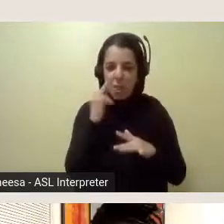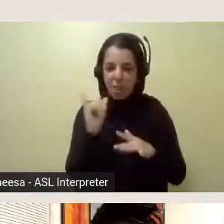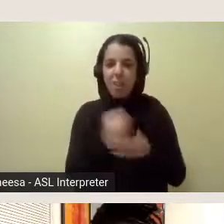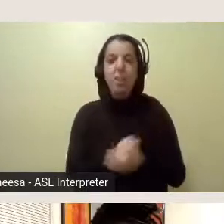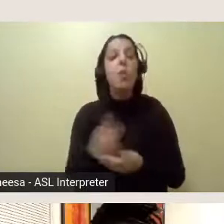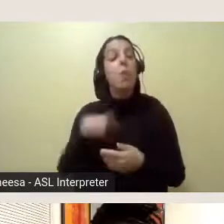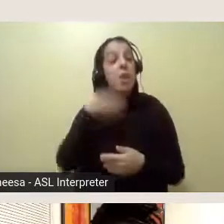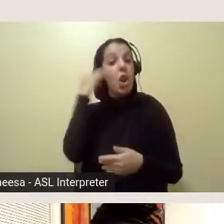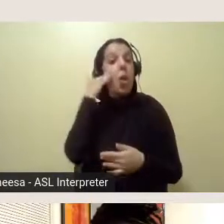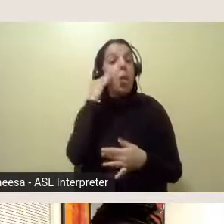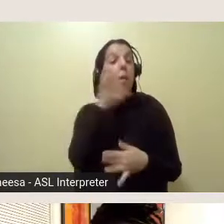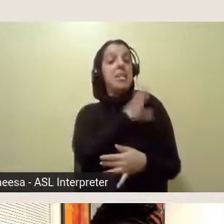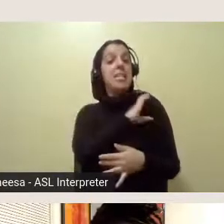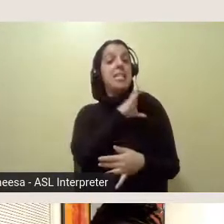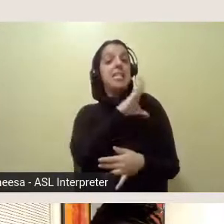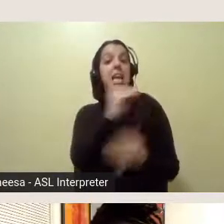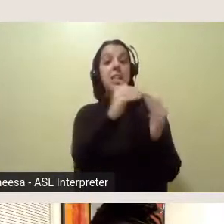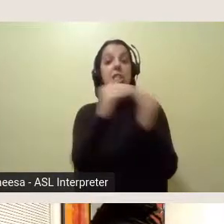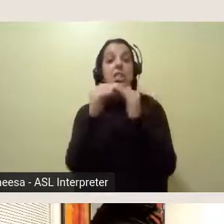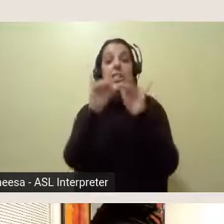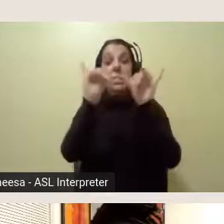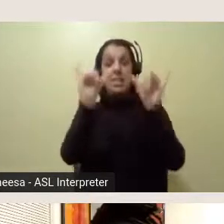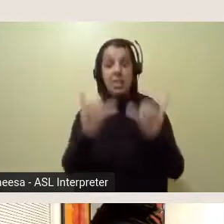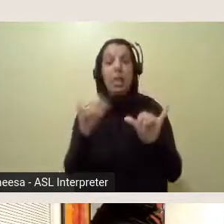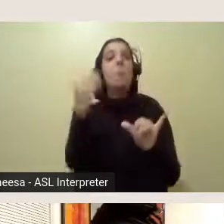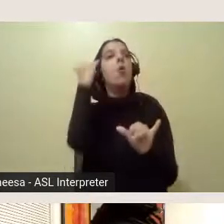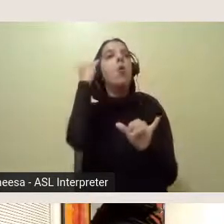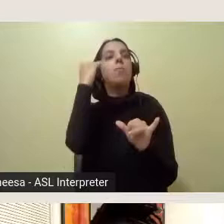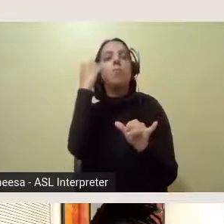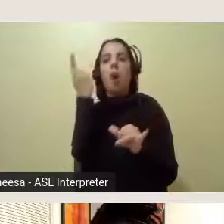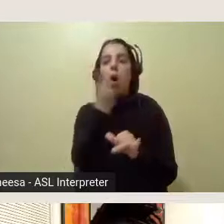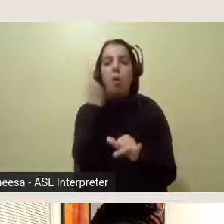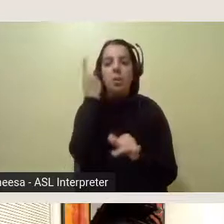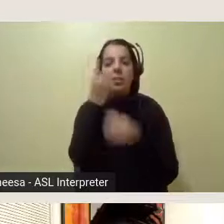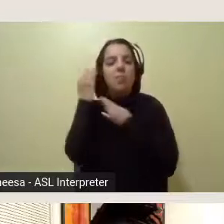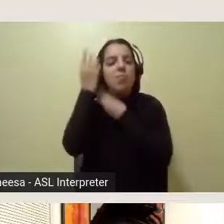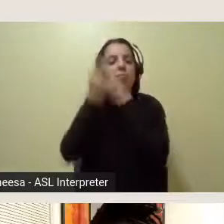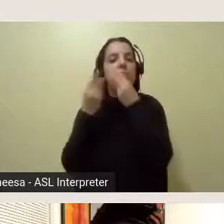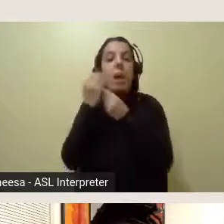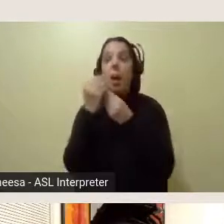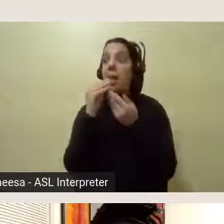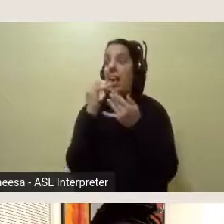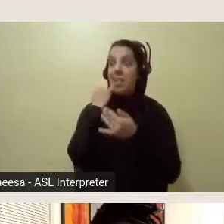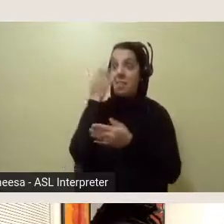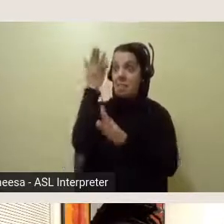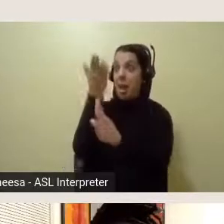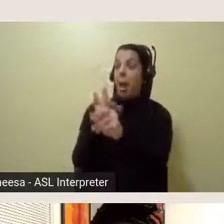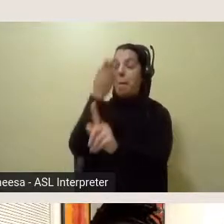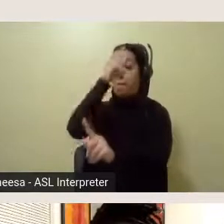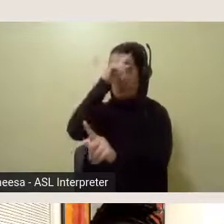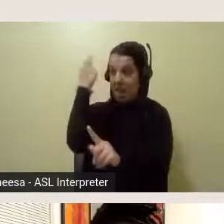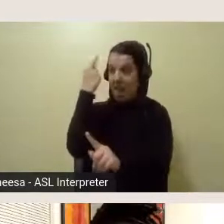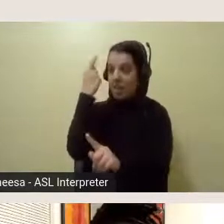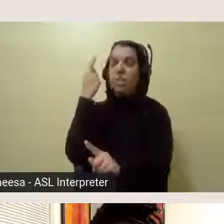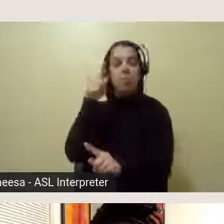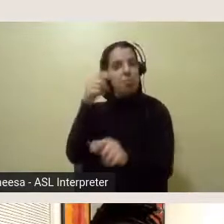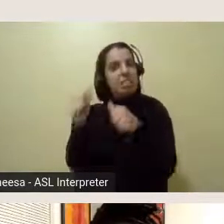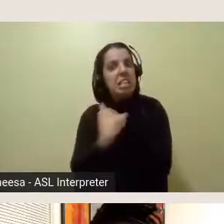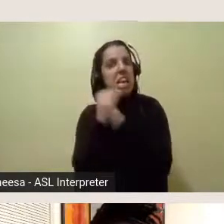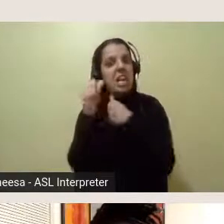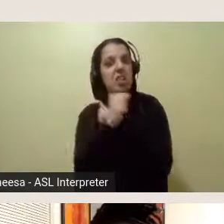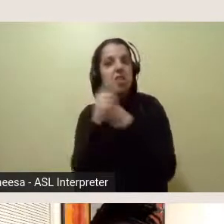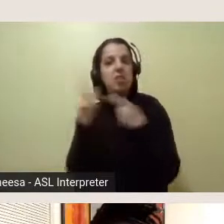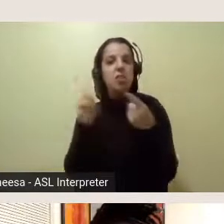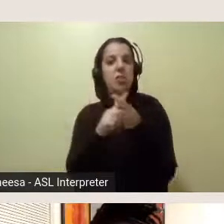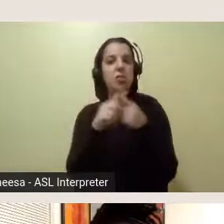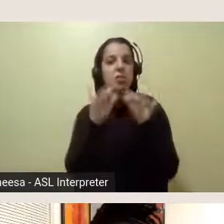idea that to be Black is to be a danger to society and therefore a need to be eradicated, right? This is why they're patrolling those